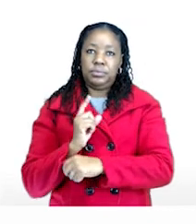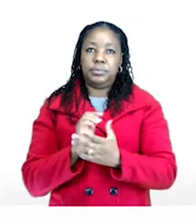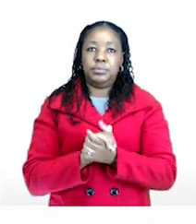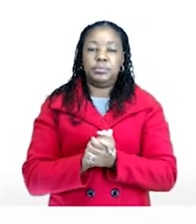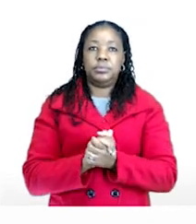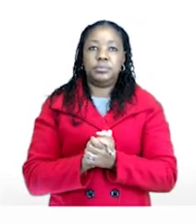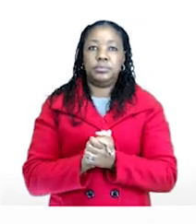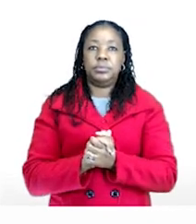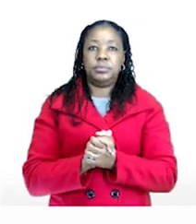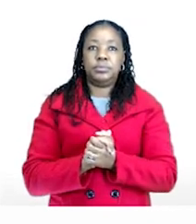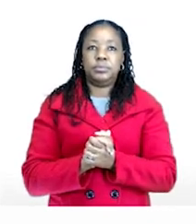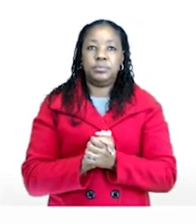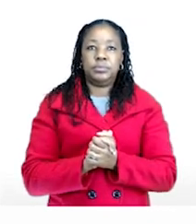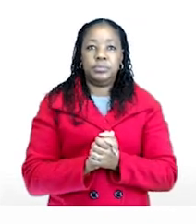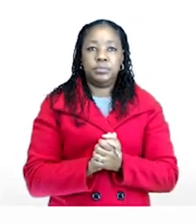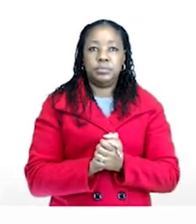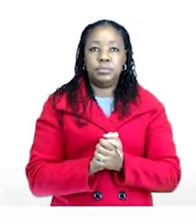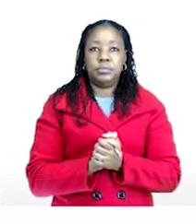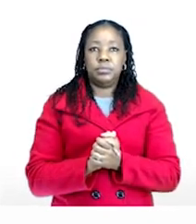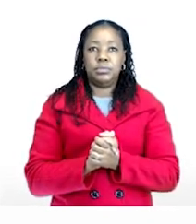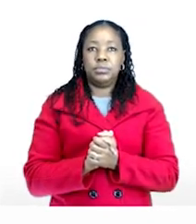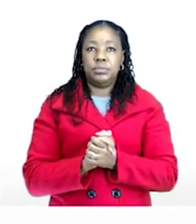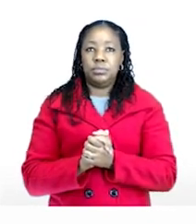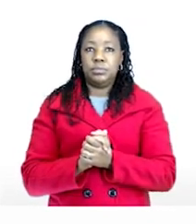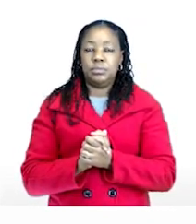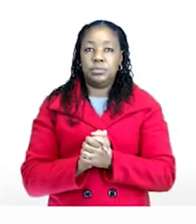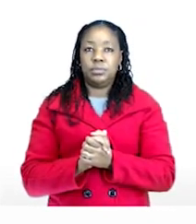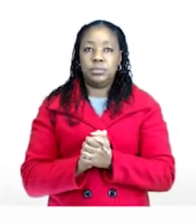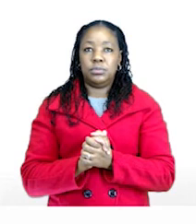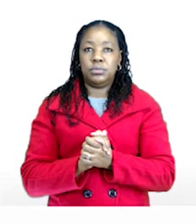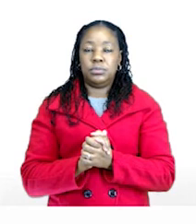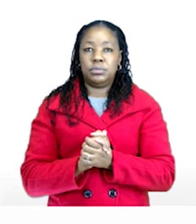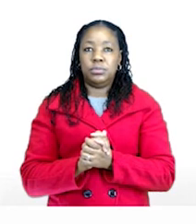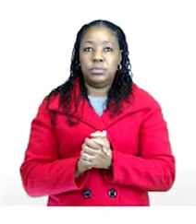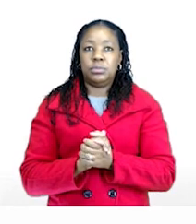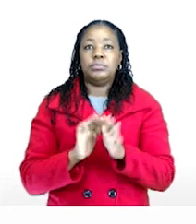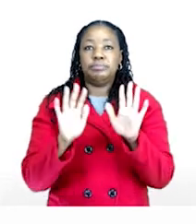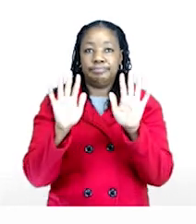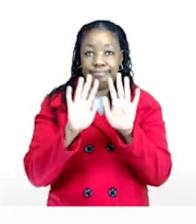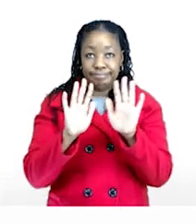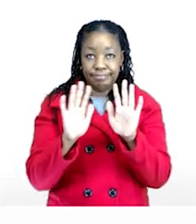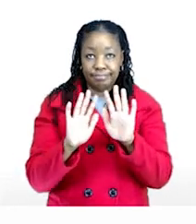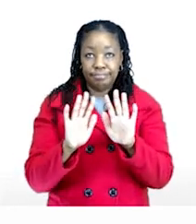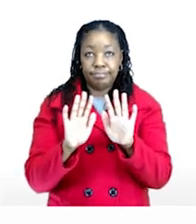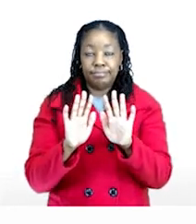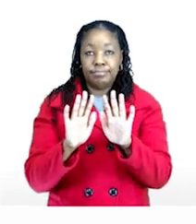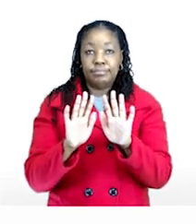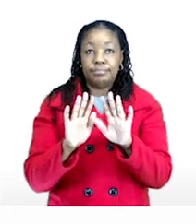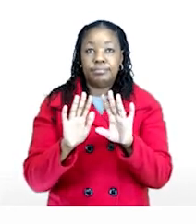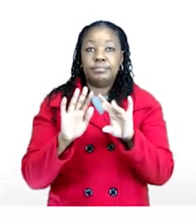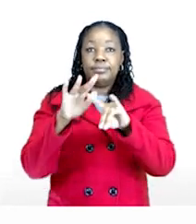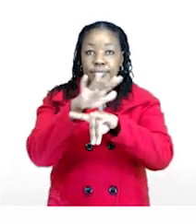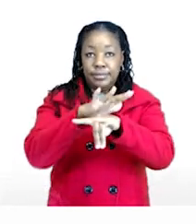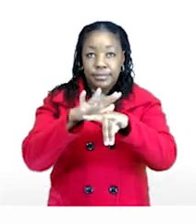On page 21, the instruction reads, color the animals looking